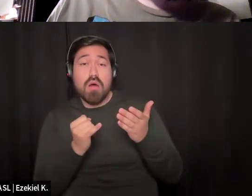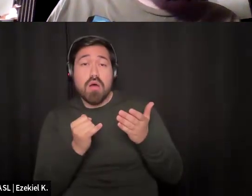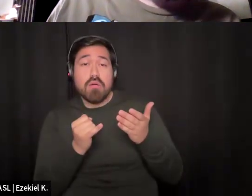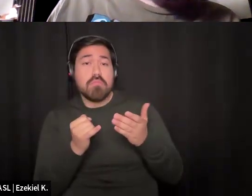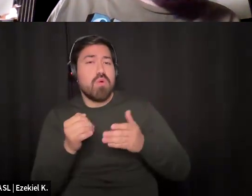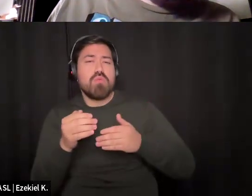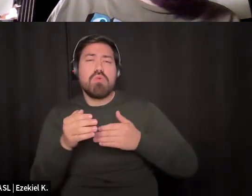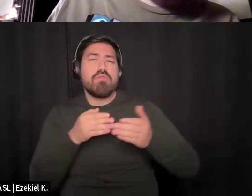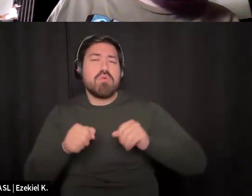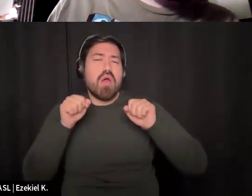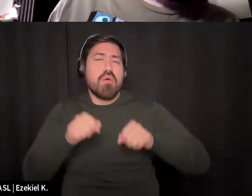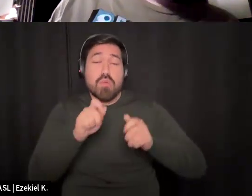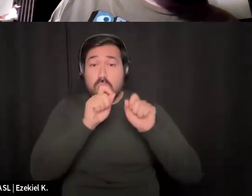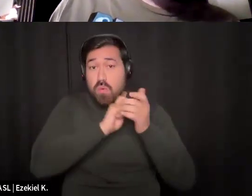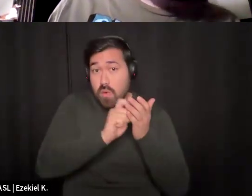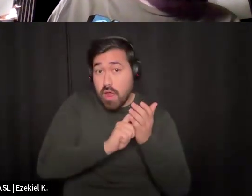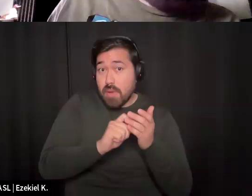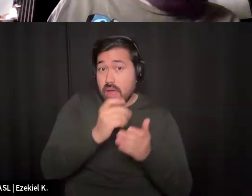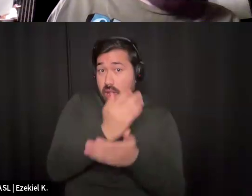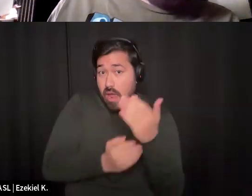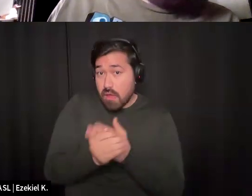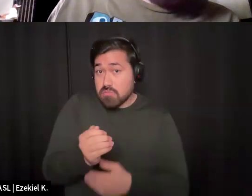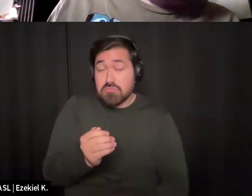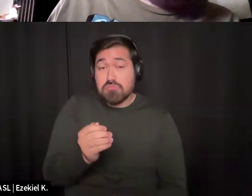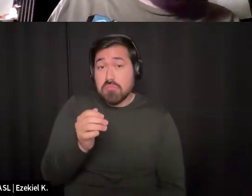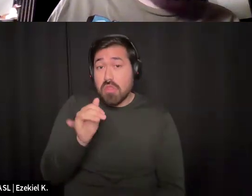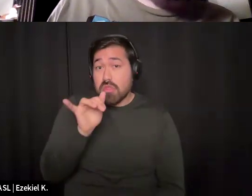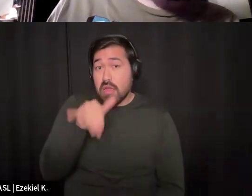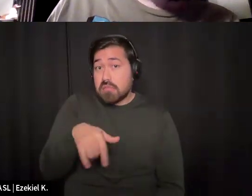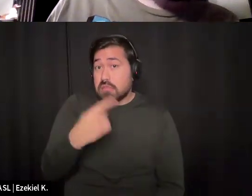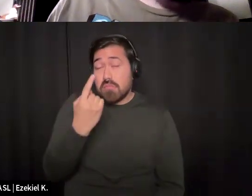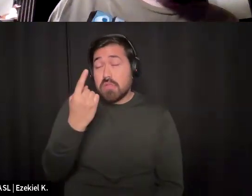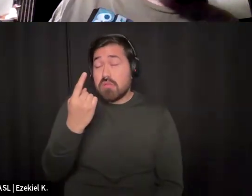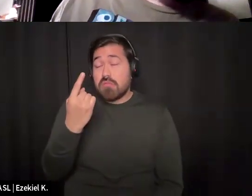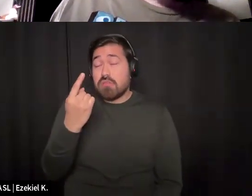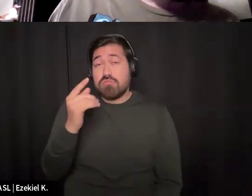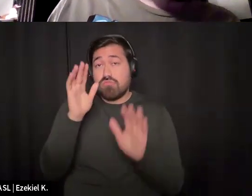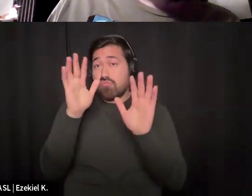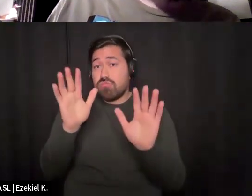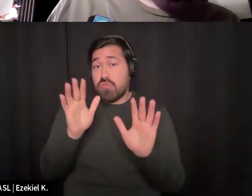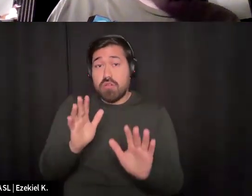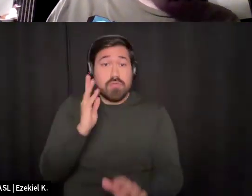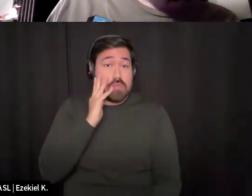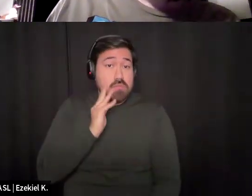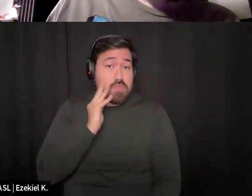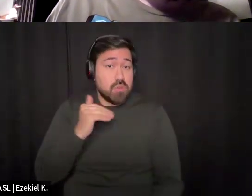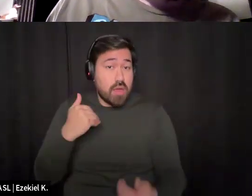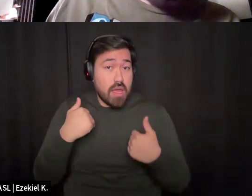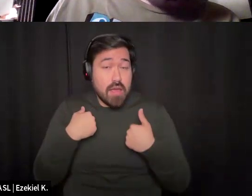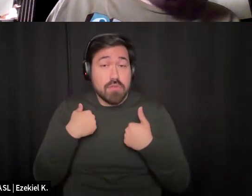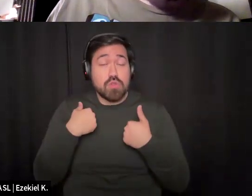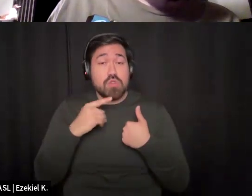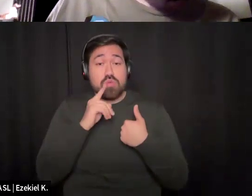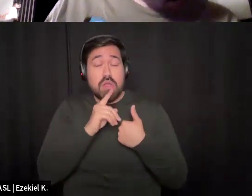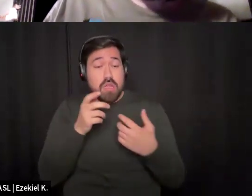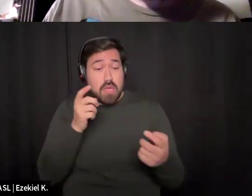you're able to write, by hand, that's something that I find really, really wonderful, that you can kind of meet the two in the